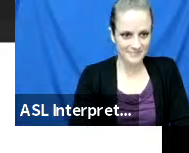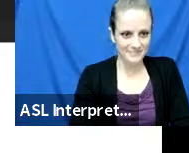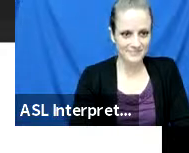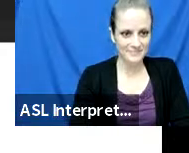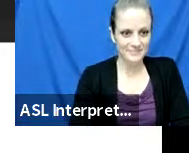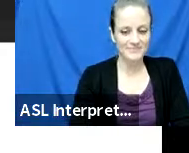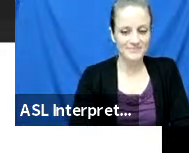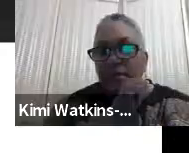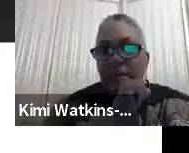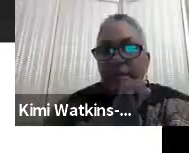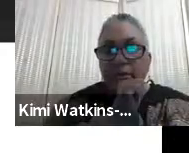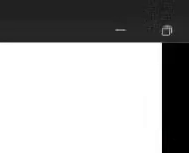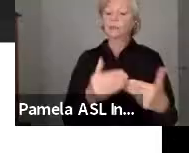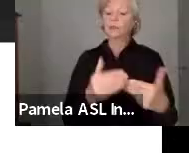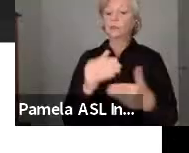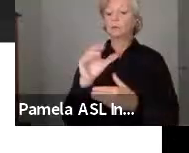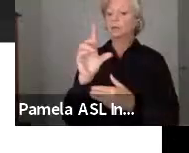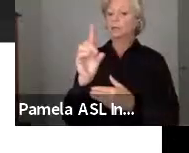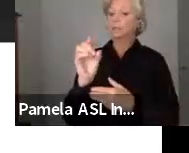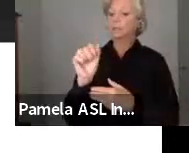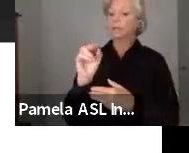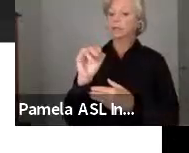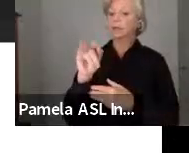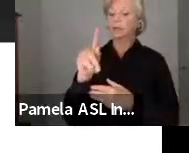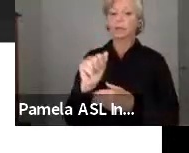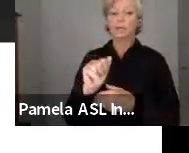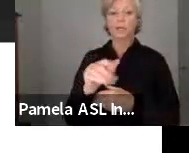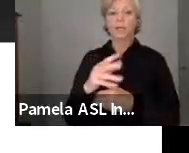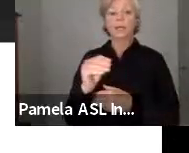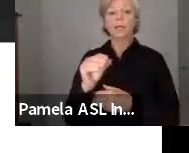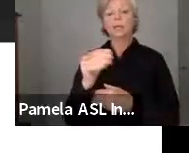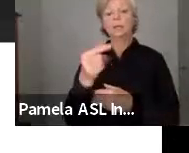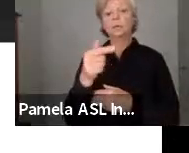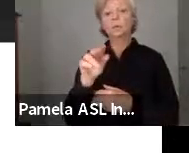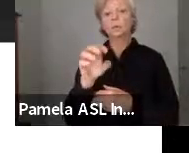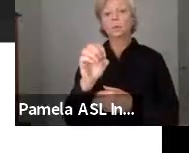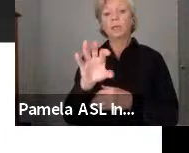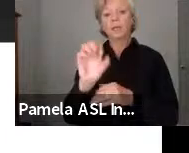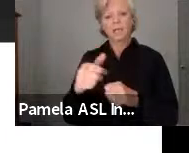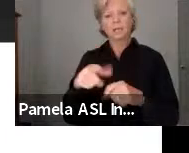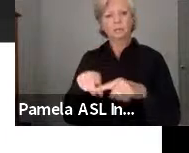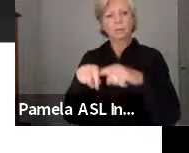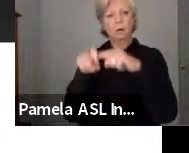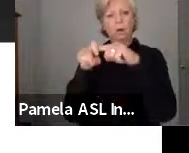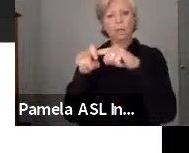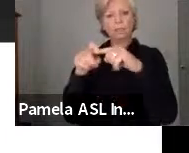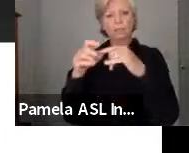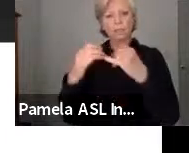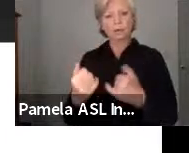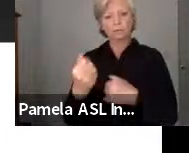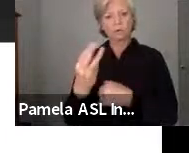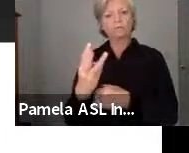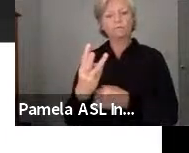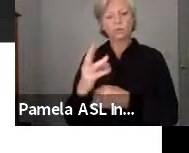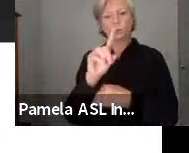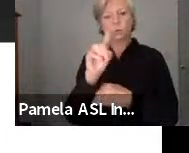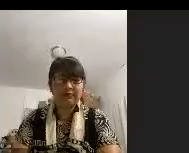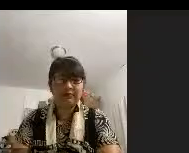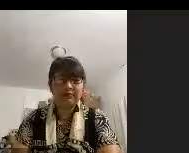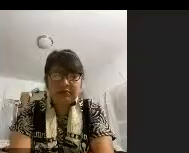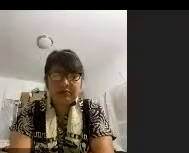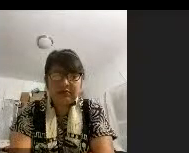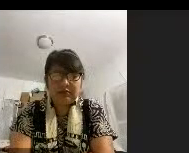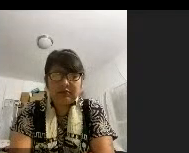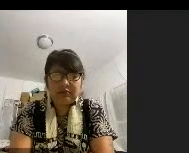Thank you, Donata. Greg, can we pause for a few questions here?